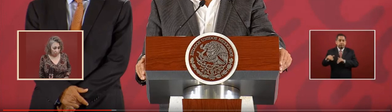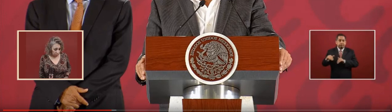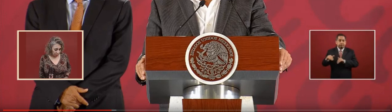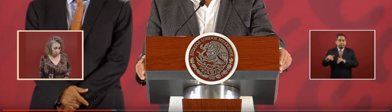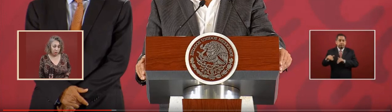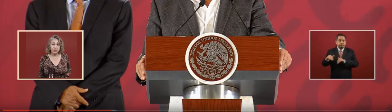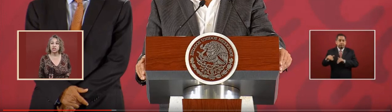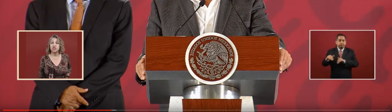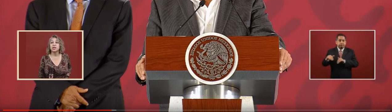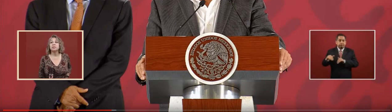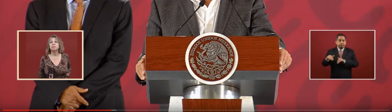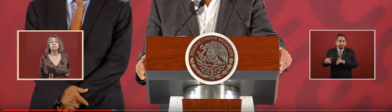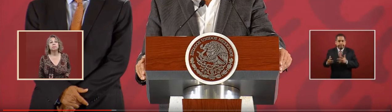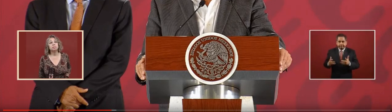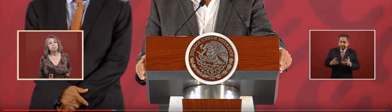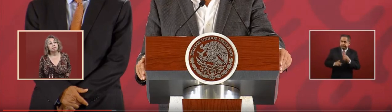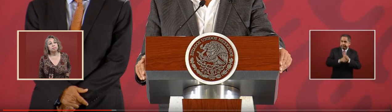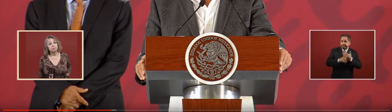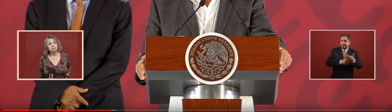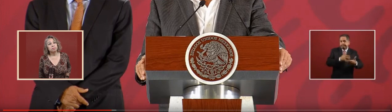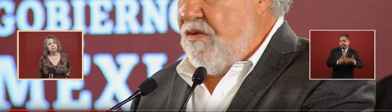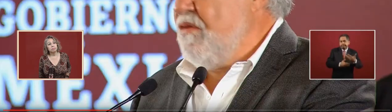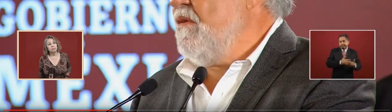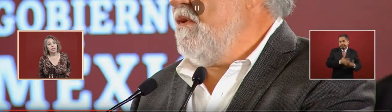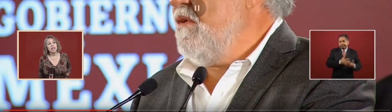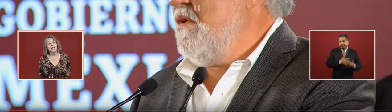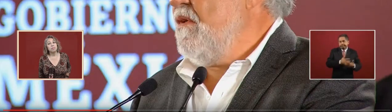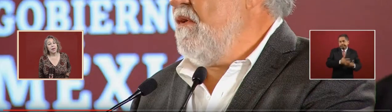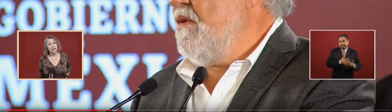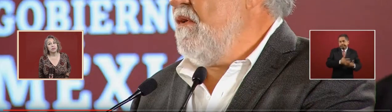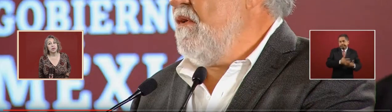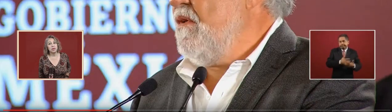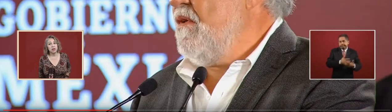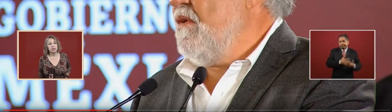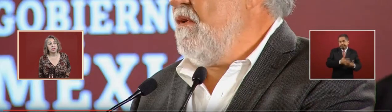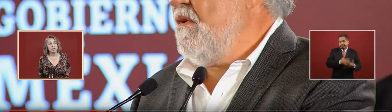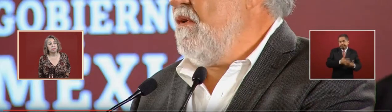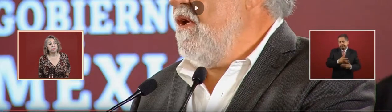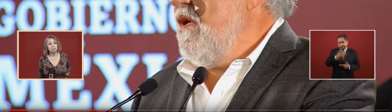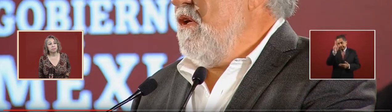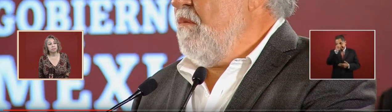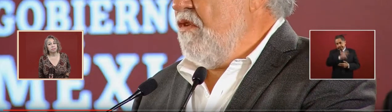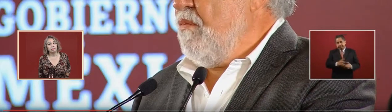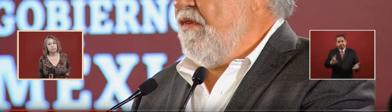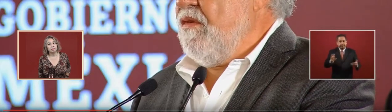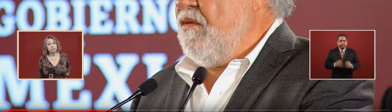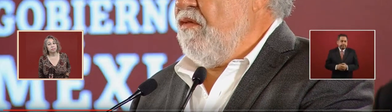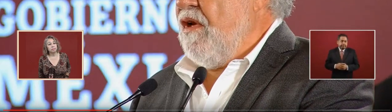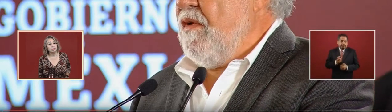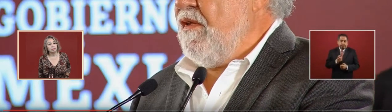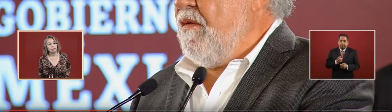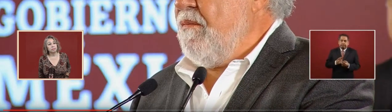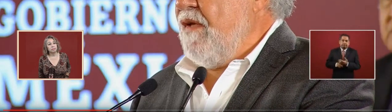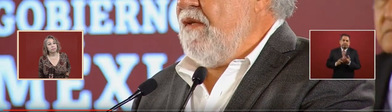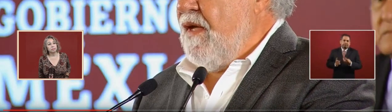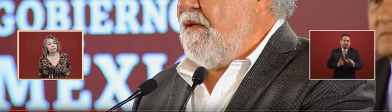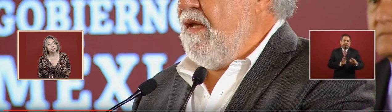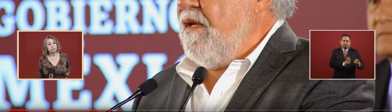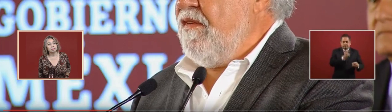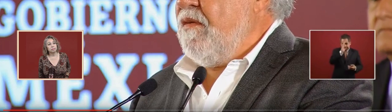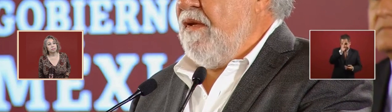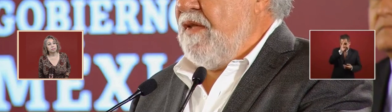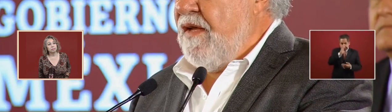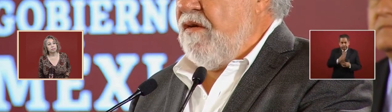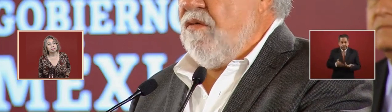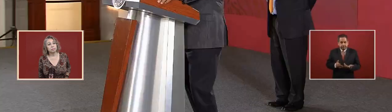this problem reached en los últimos años. In the past few years. Y por supuesto, no solamente basta